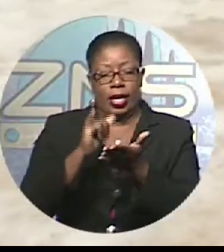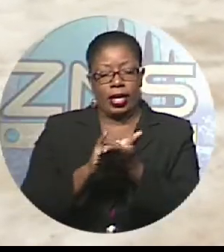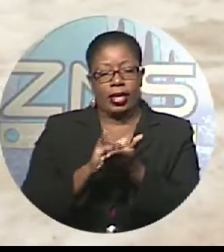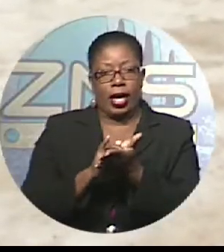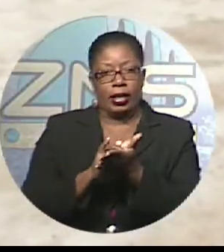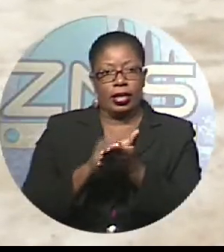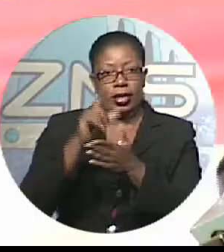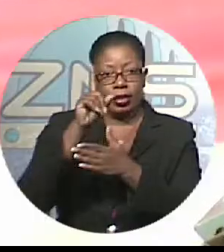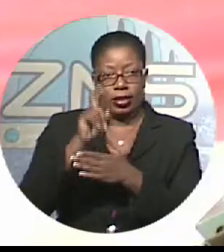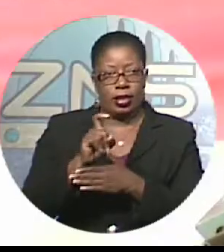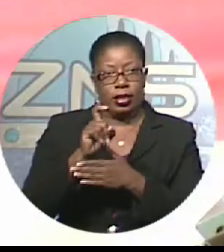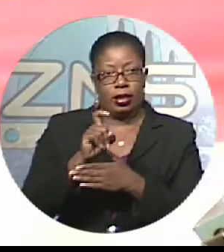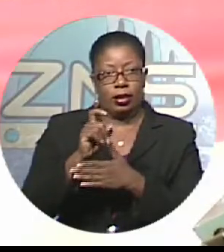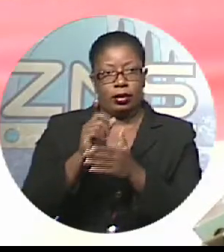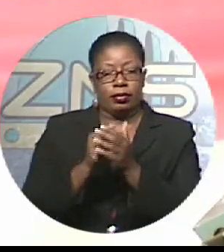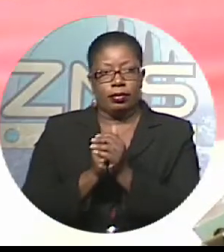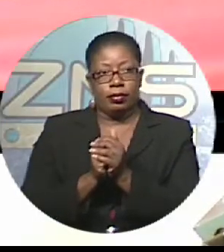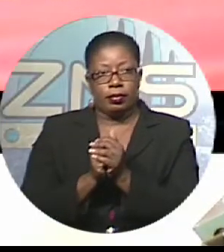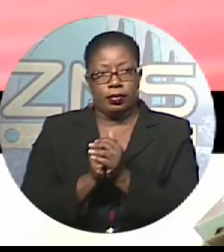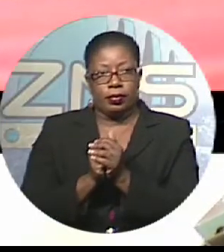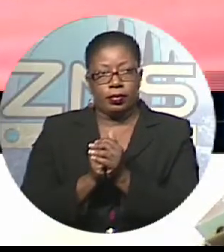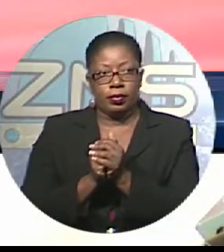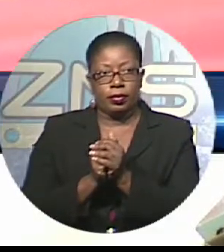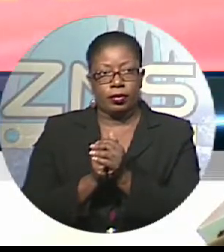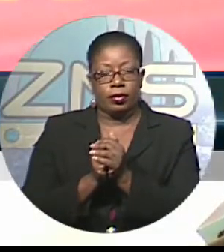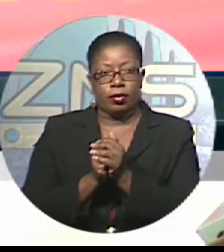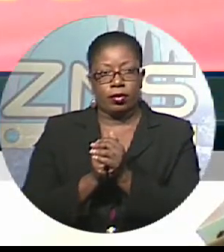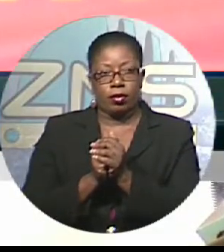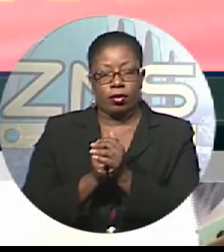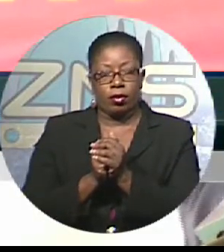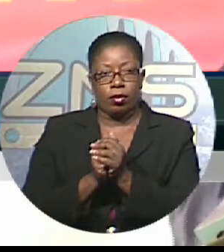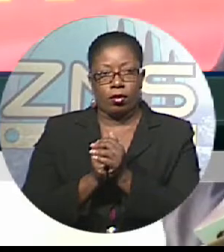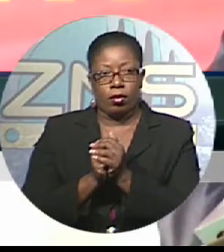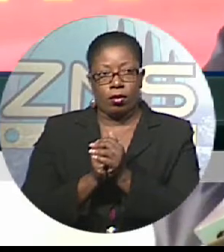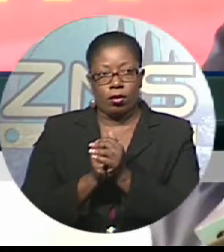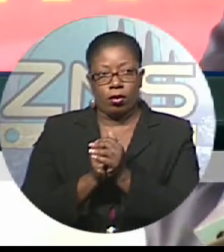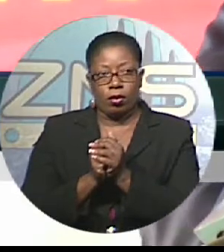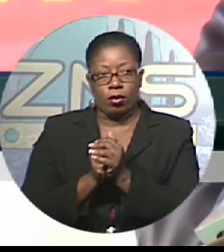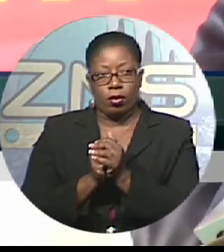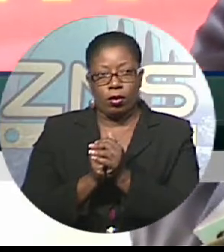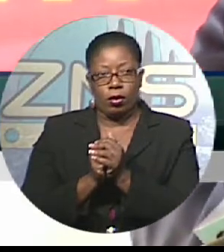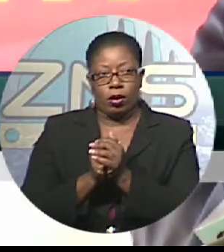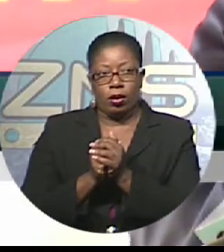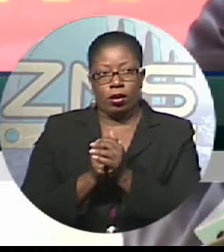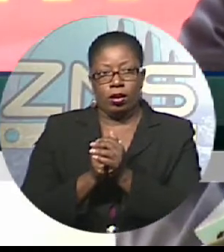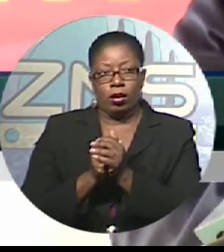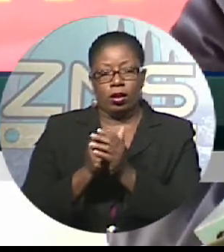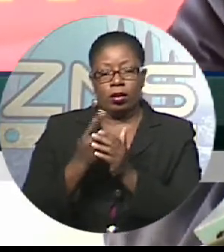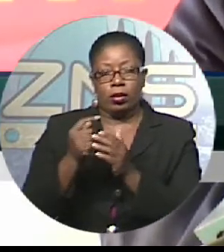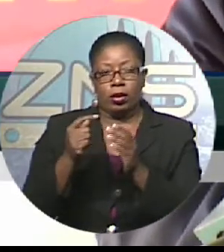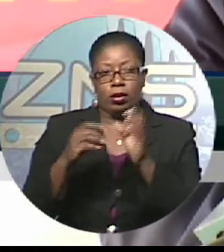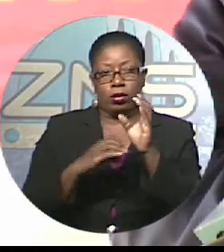for a new port. Please to have ministerial oversight of the construction phase of this